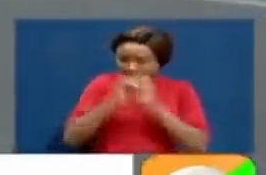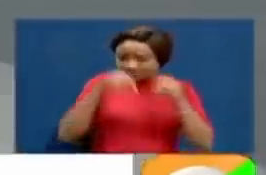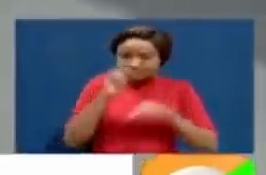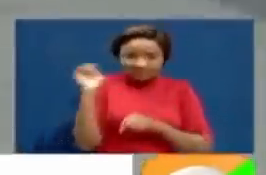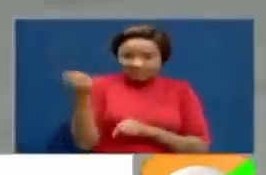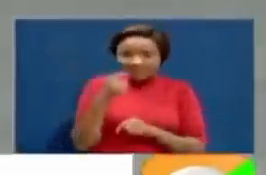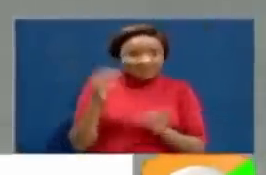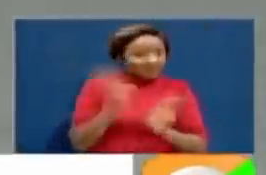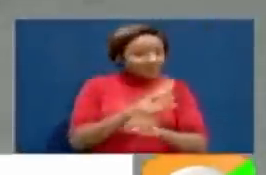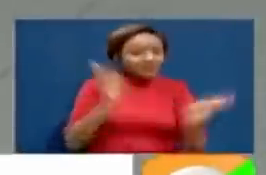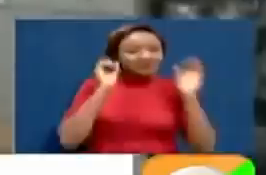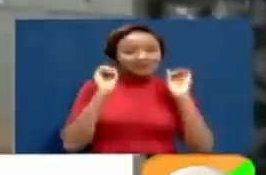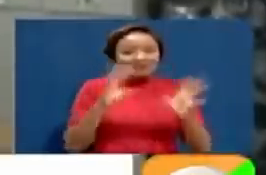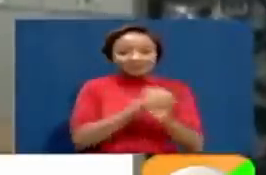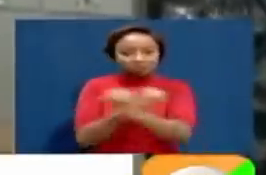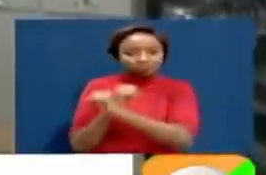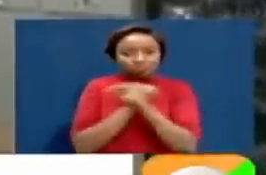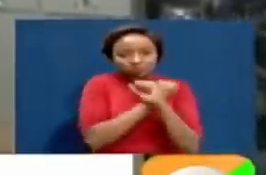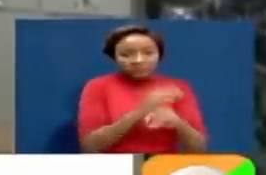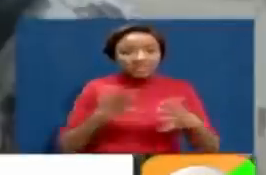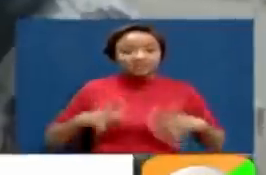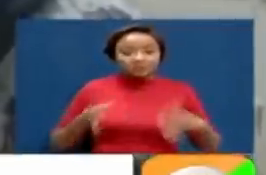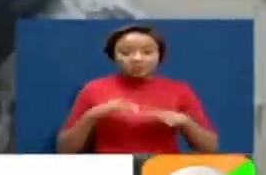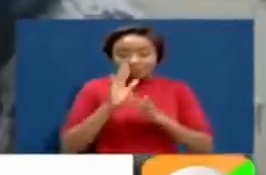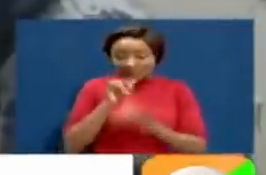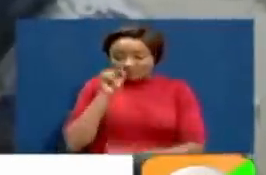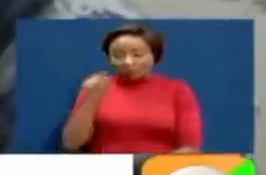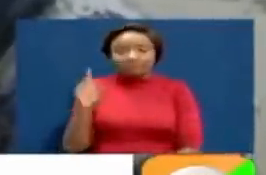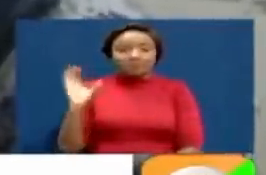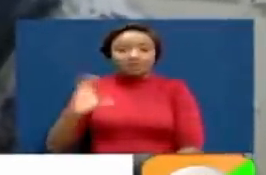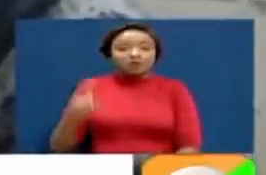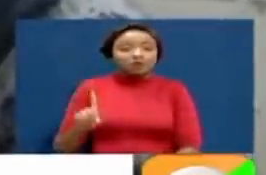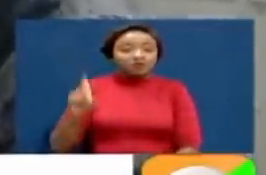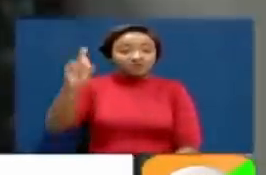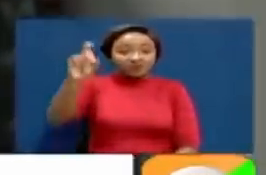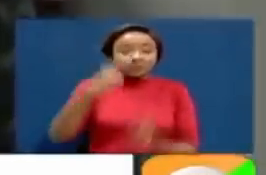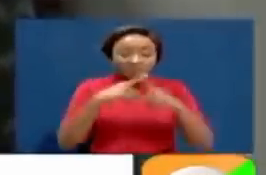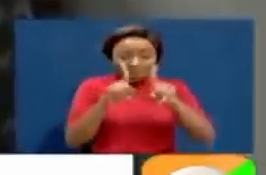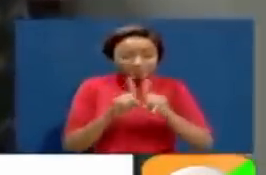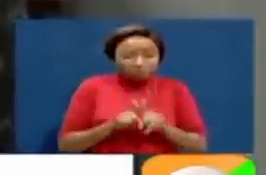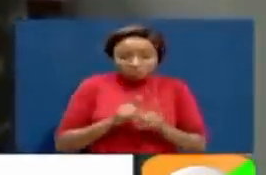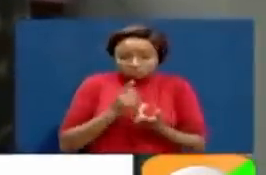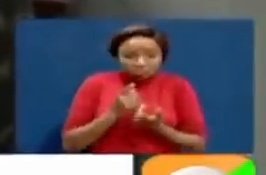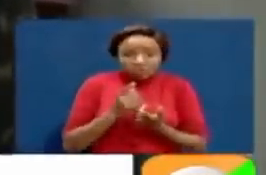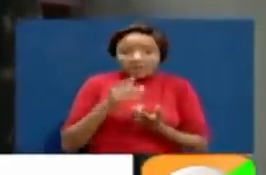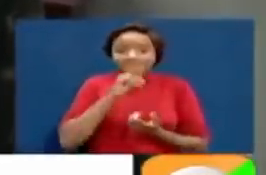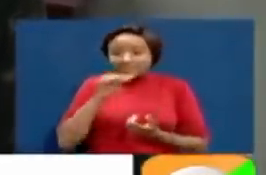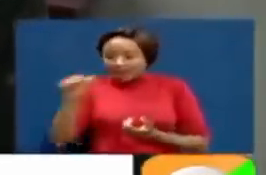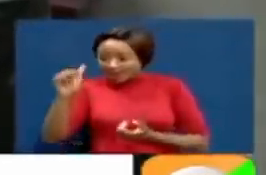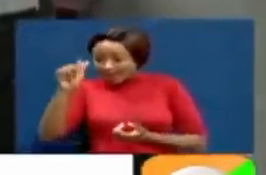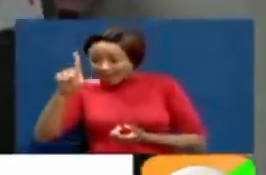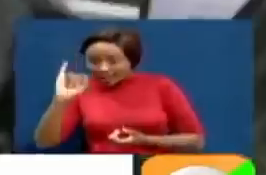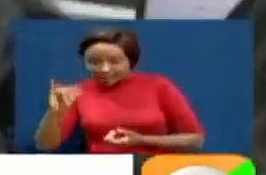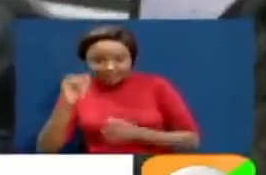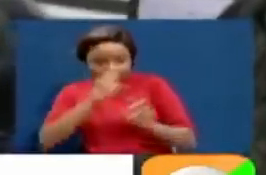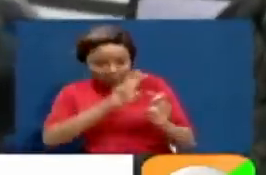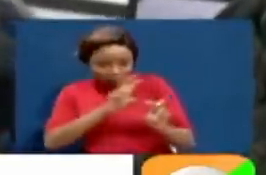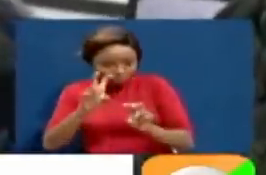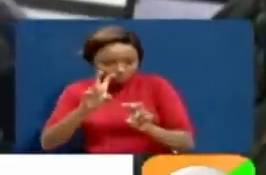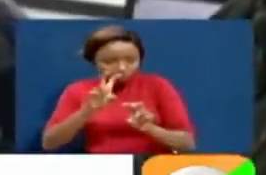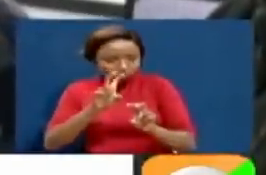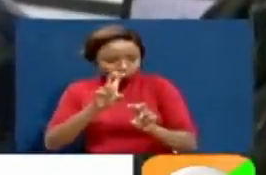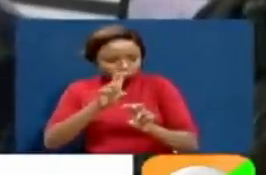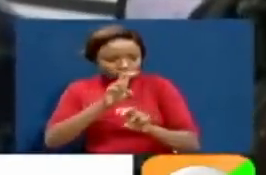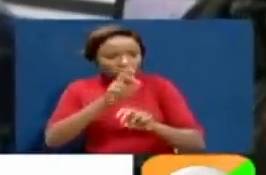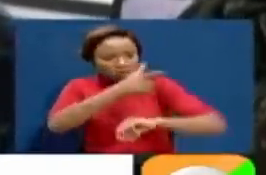deadly COVID-19 that has become a global threat, it was allegedly taken by Gire and now is a headache for